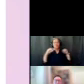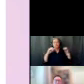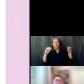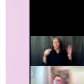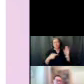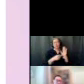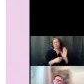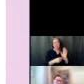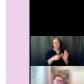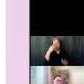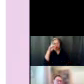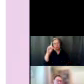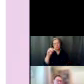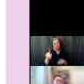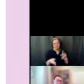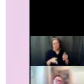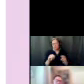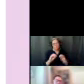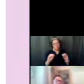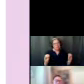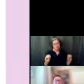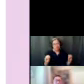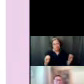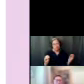folks. And